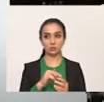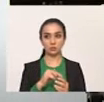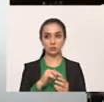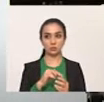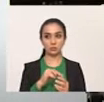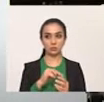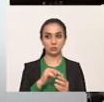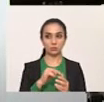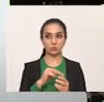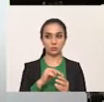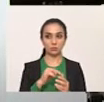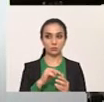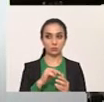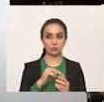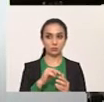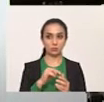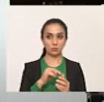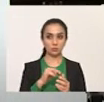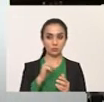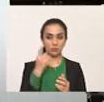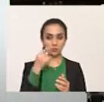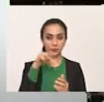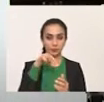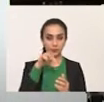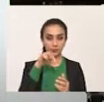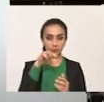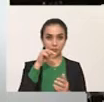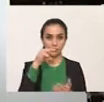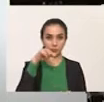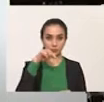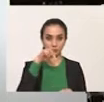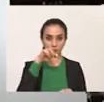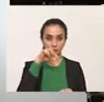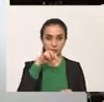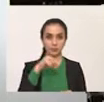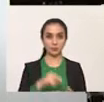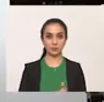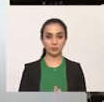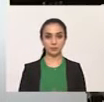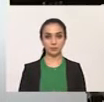yoki yuzasidan, pardasidan olib tomizamiz.